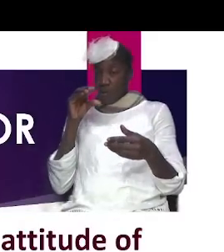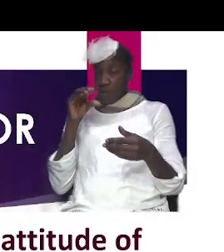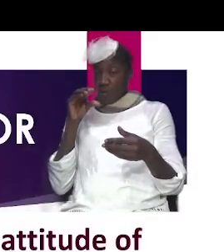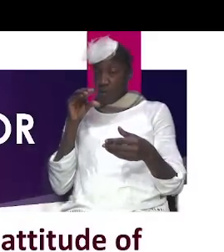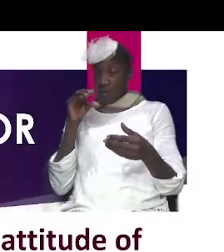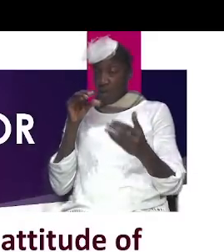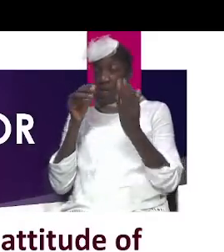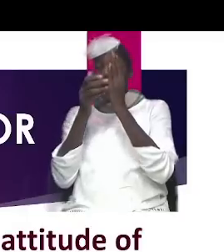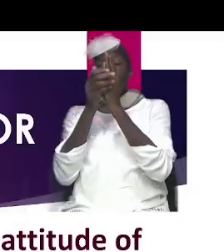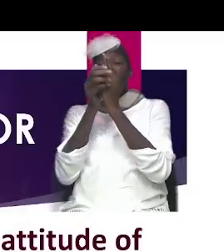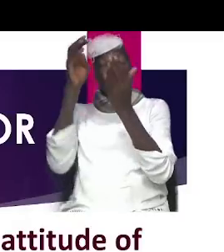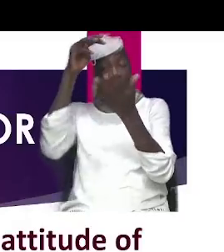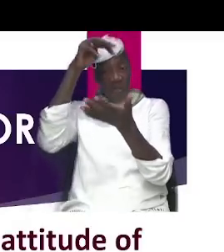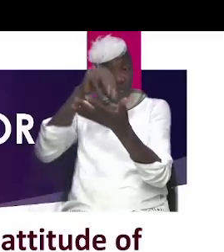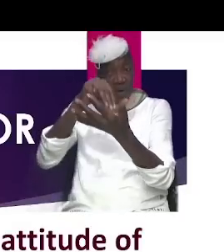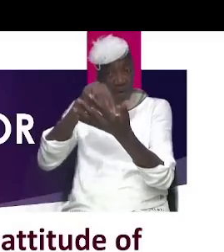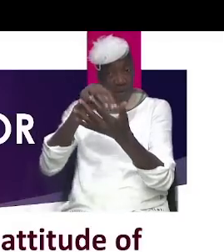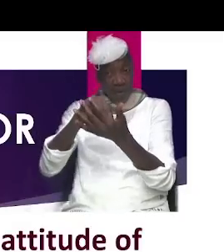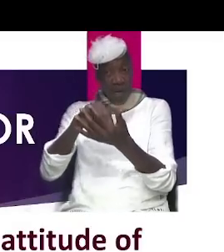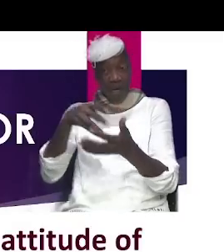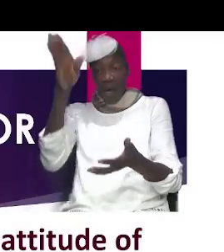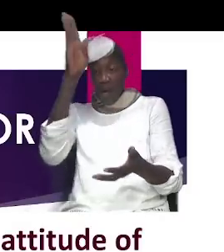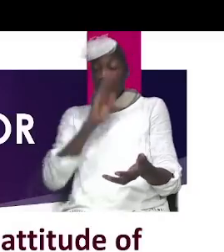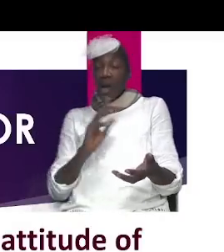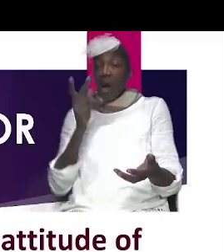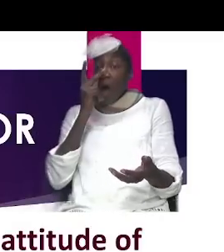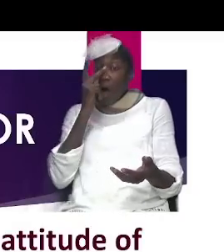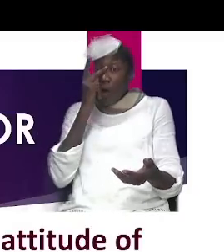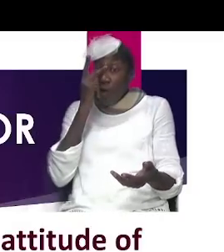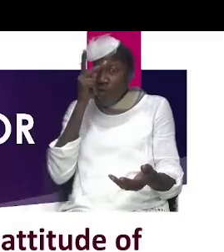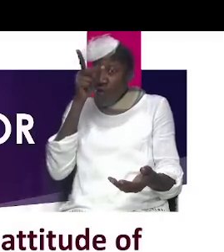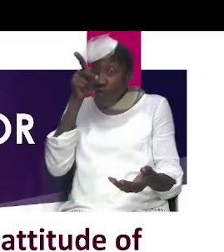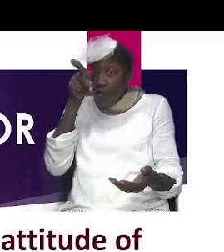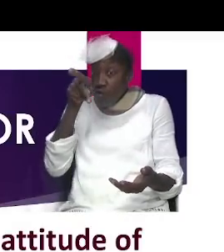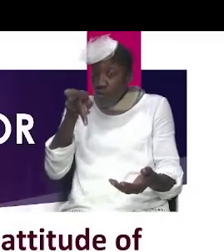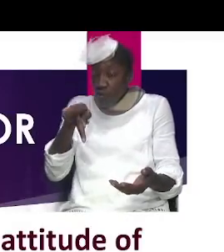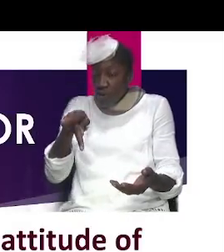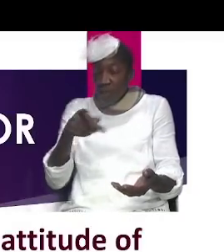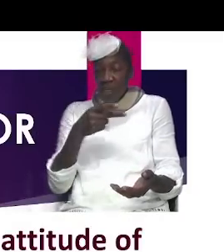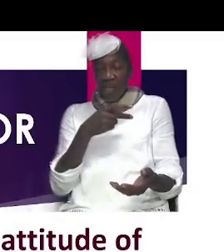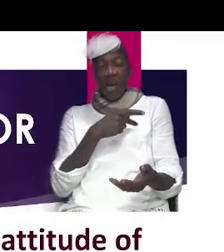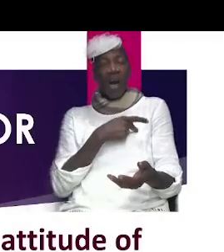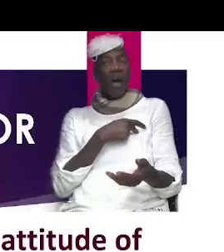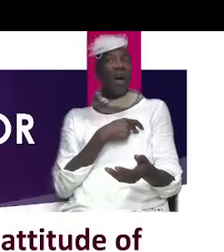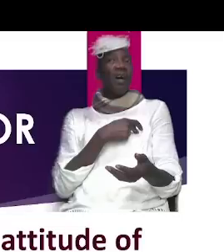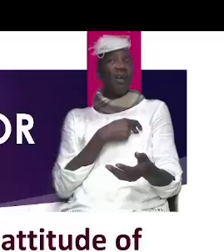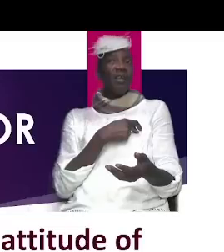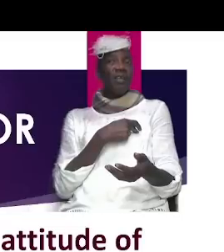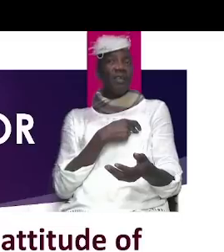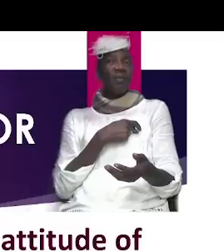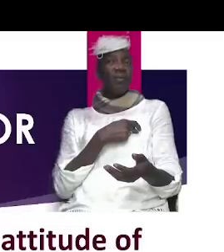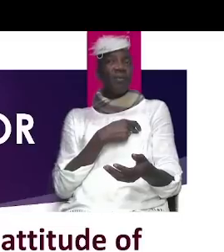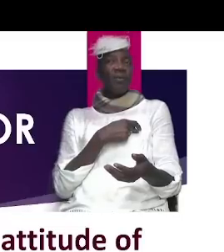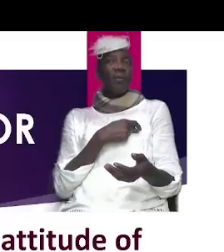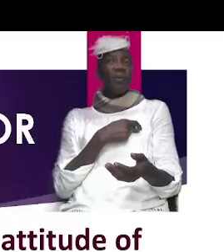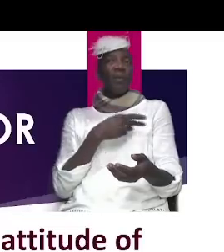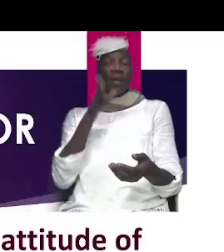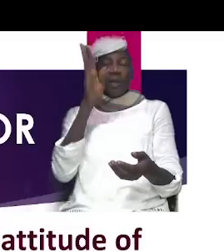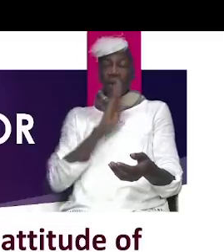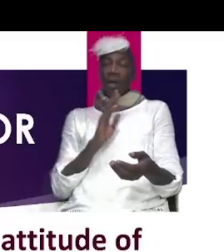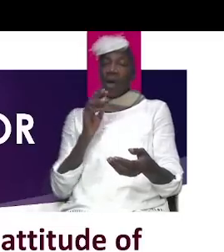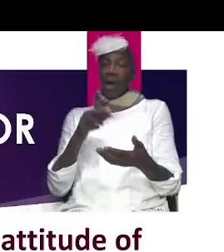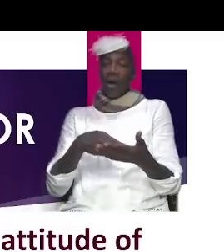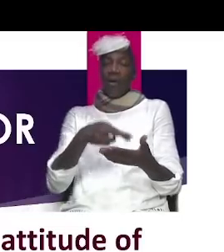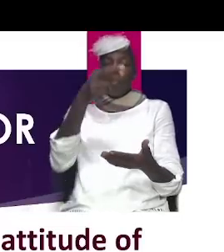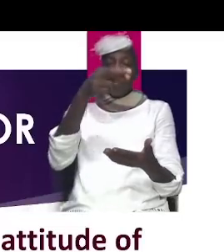into your heart because he can see it. And then he also knows motive. God knows that you would have. He is going to reward